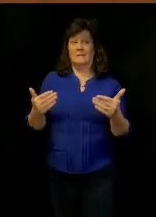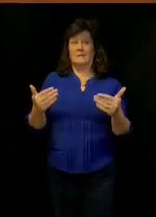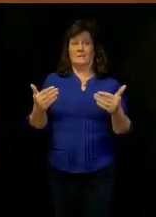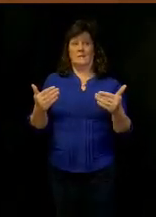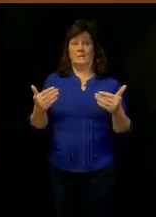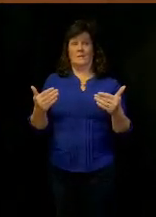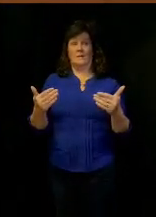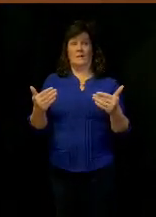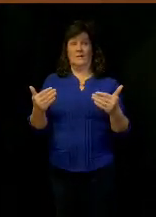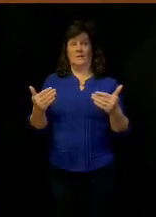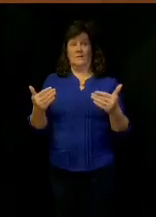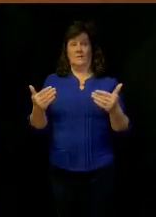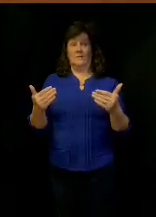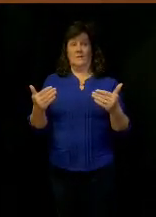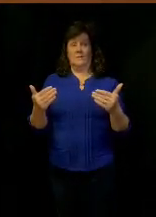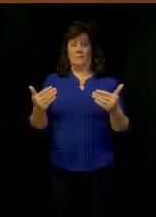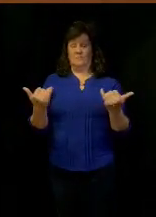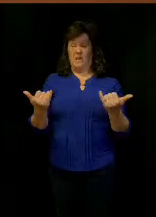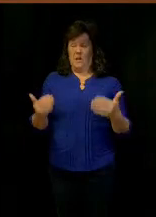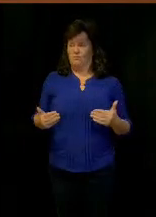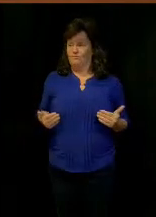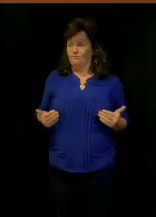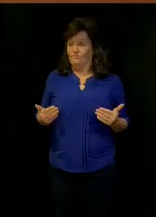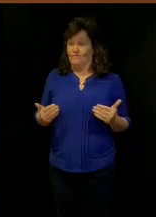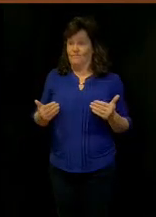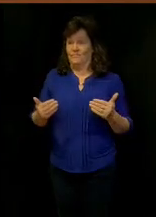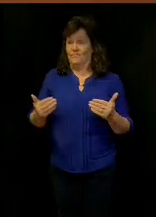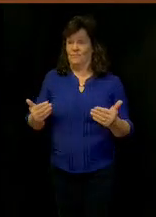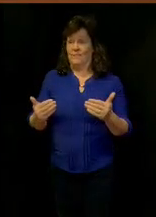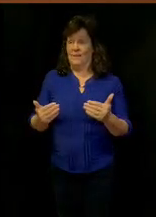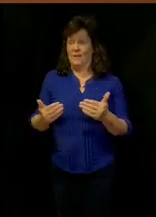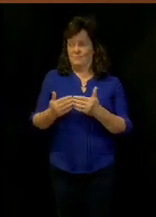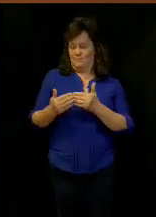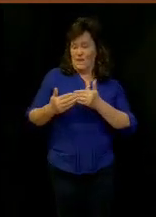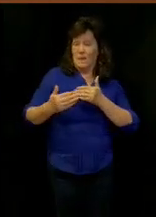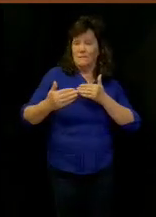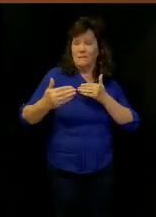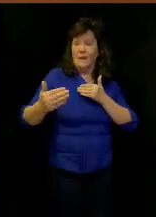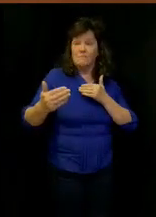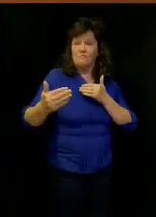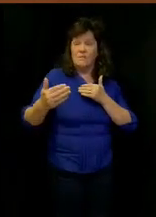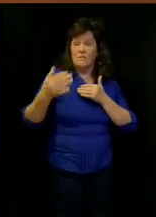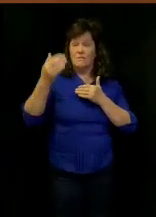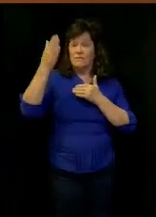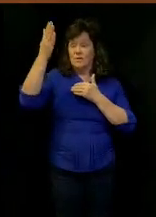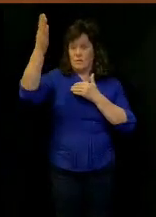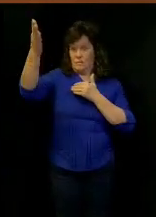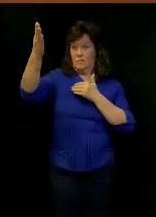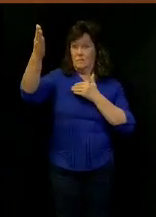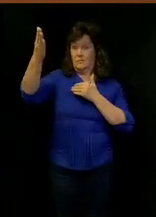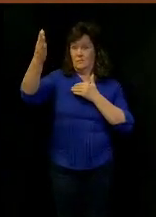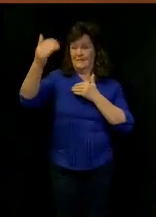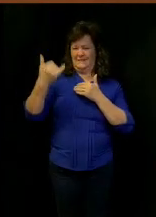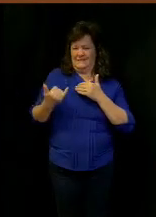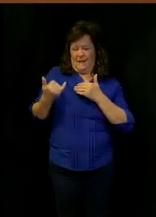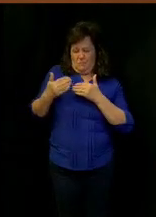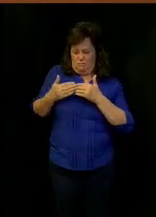This is my prayer. From now on. From today on. From now on.